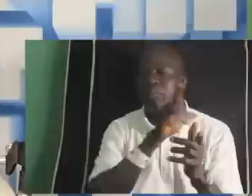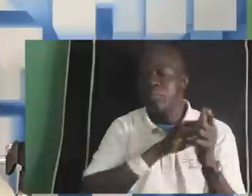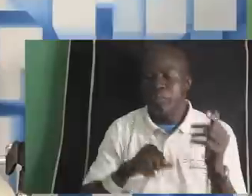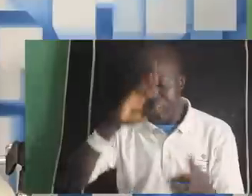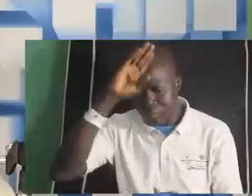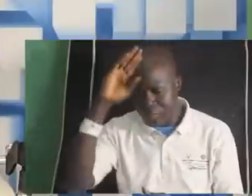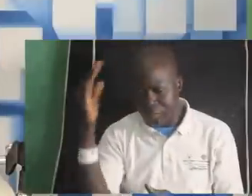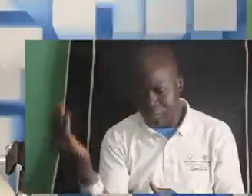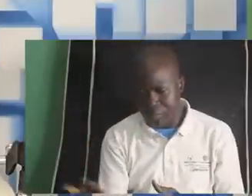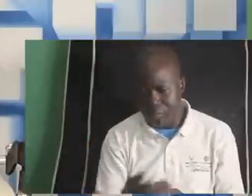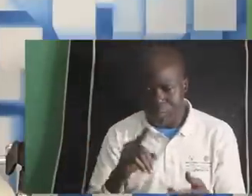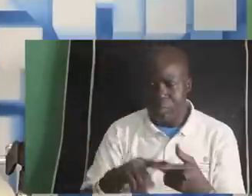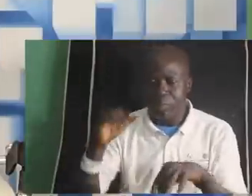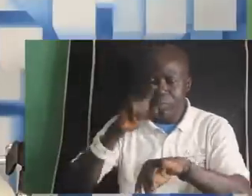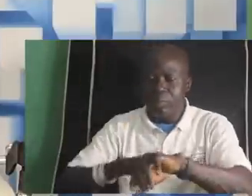Jesus name my